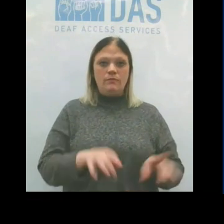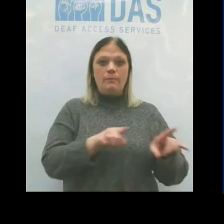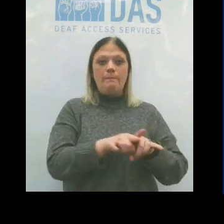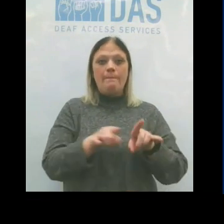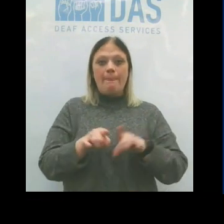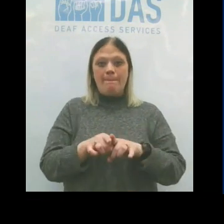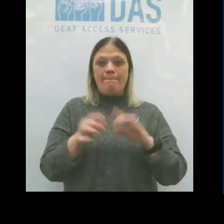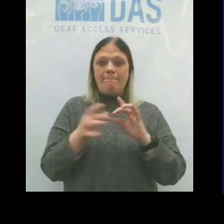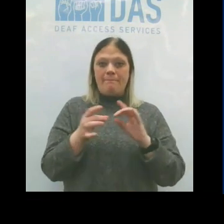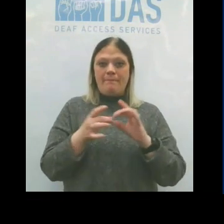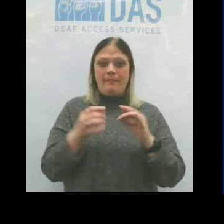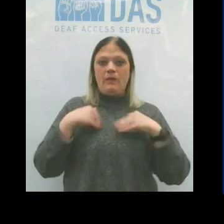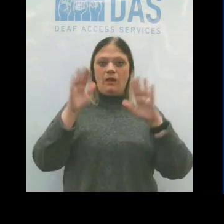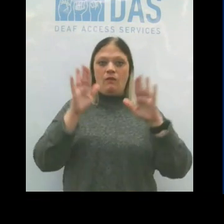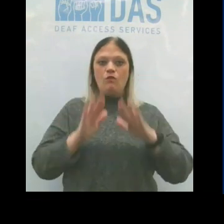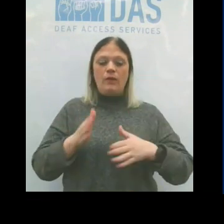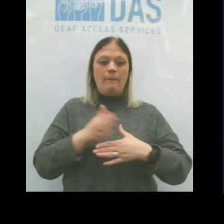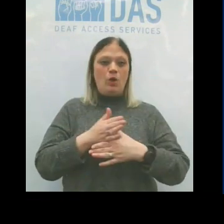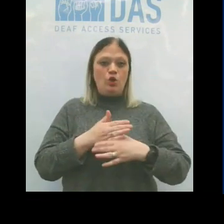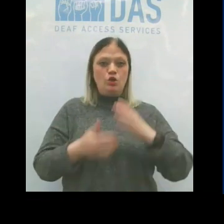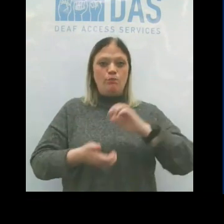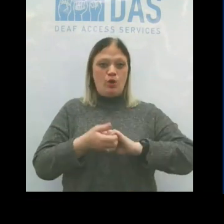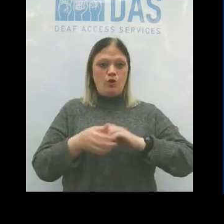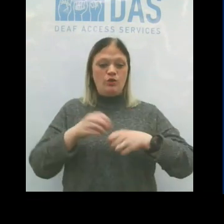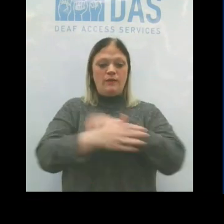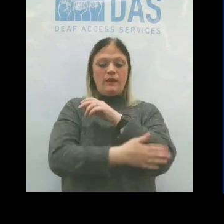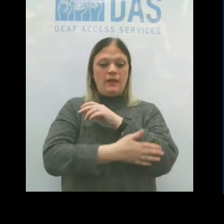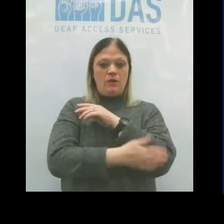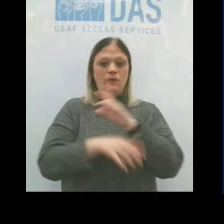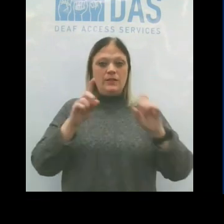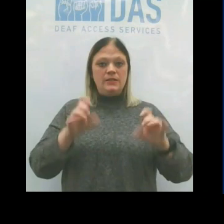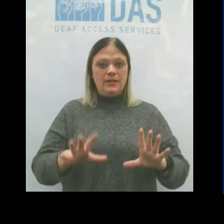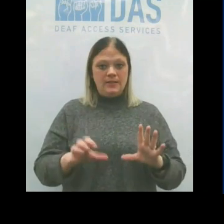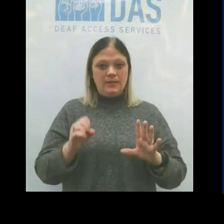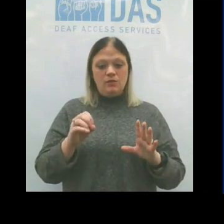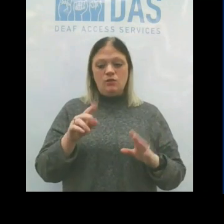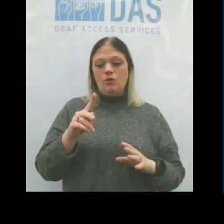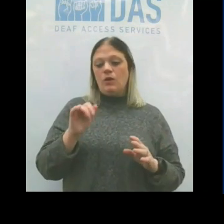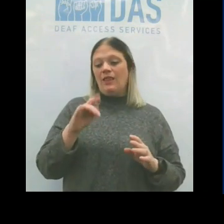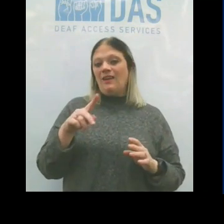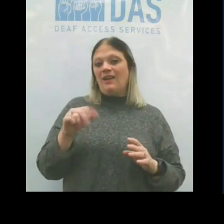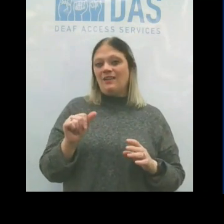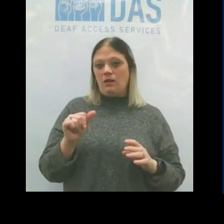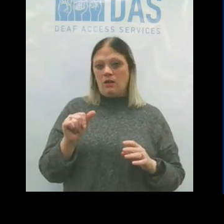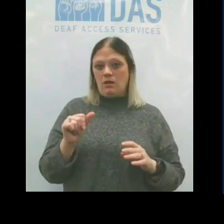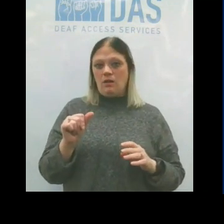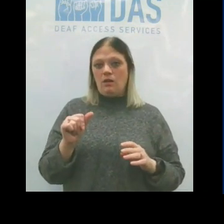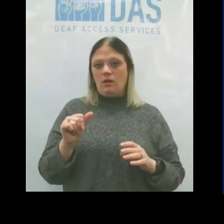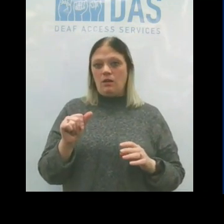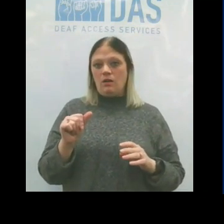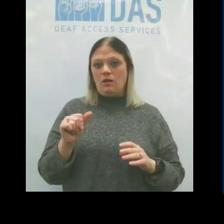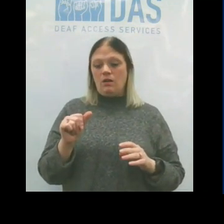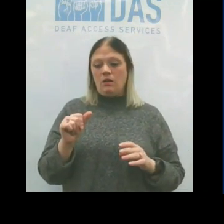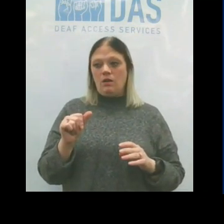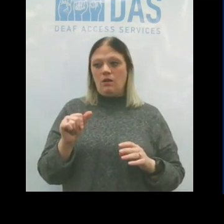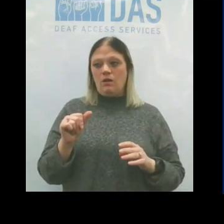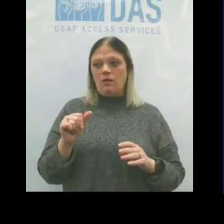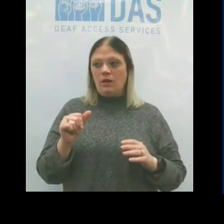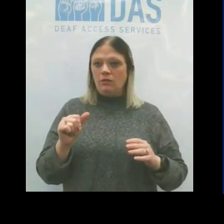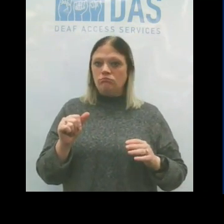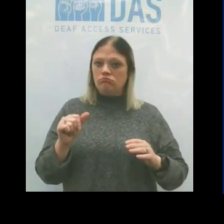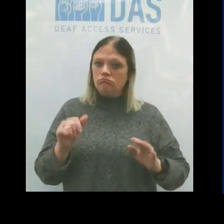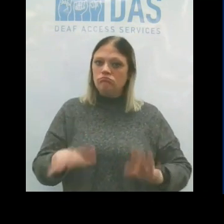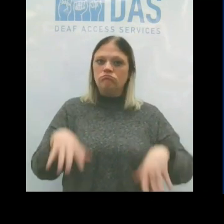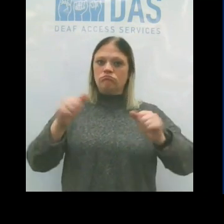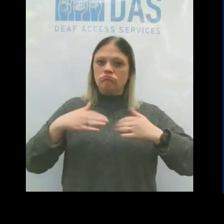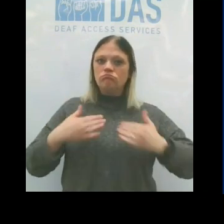Also, as I mentioned, we have some great partners in the county that are doing testing. So Kaleida actually rose to meet a need of a void in